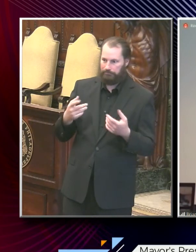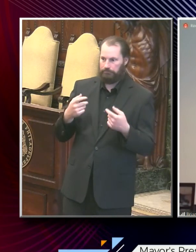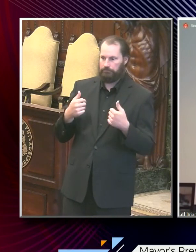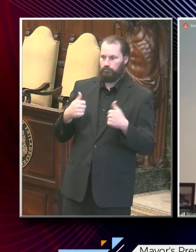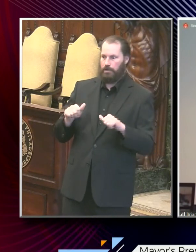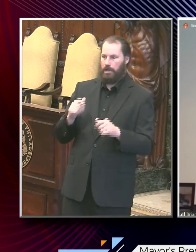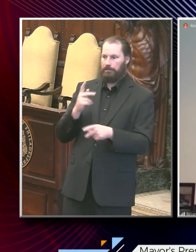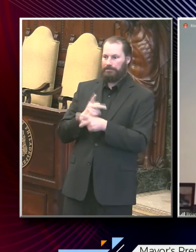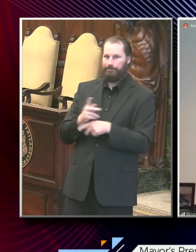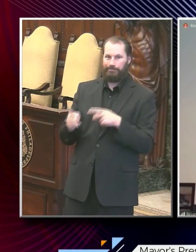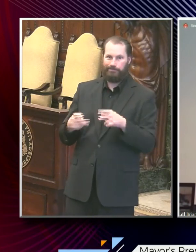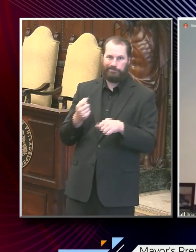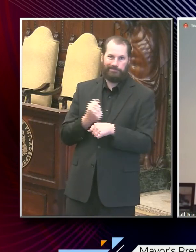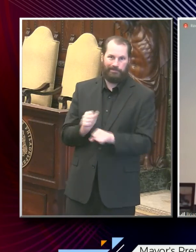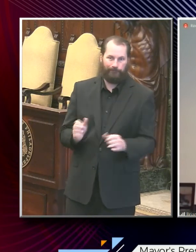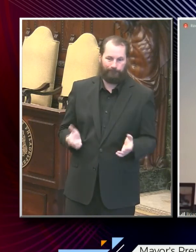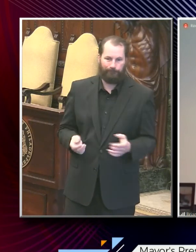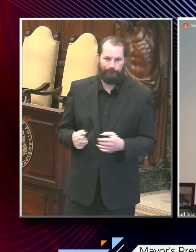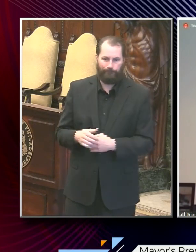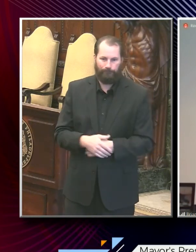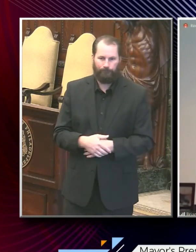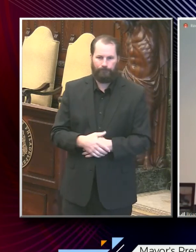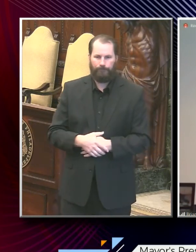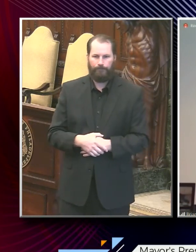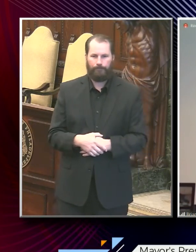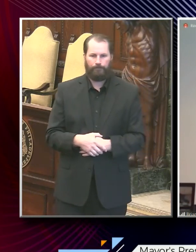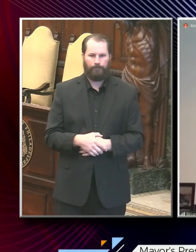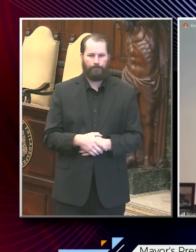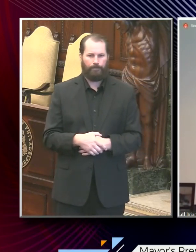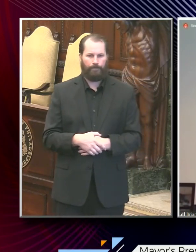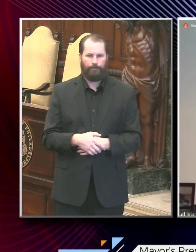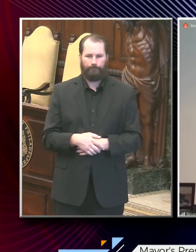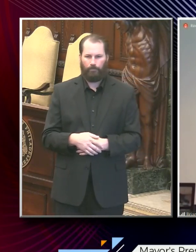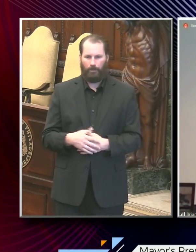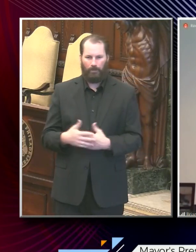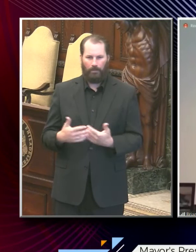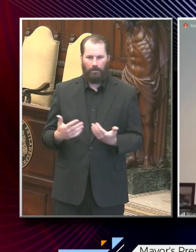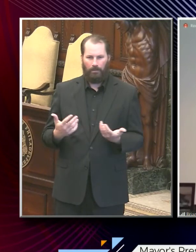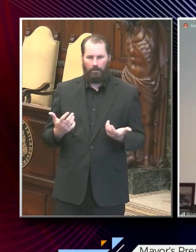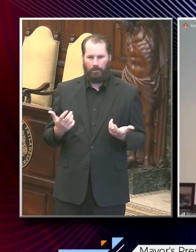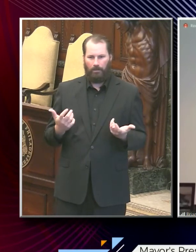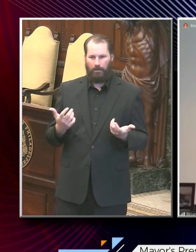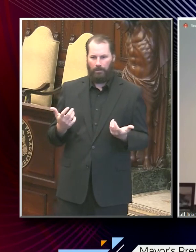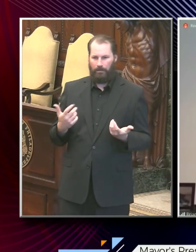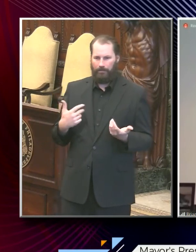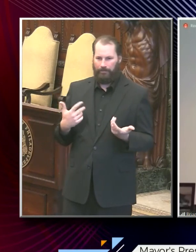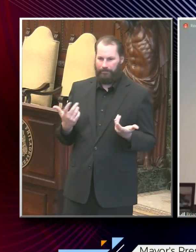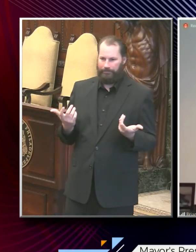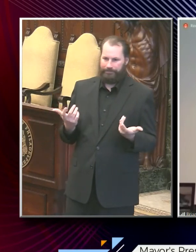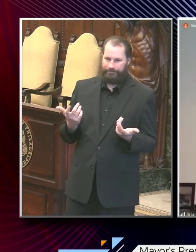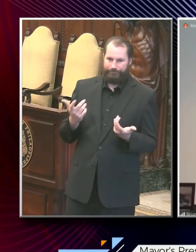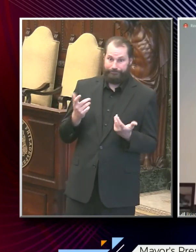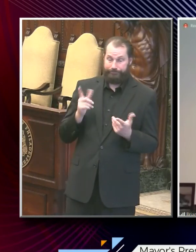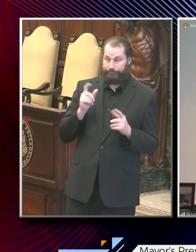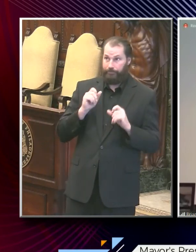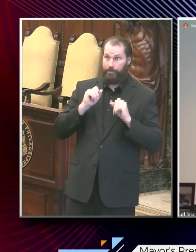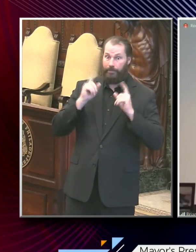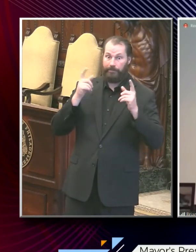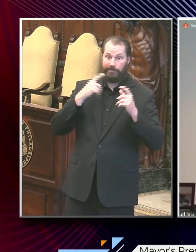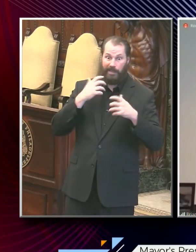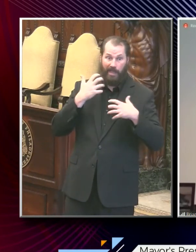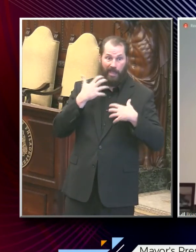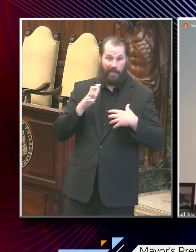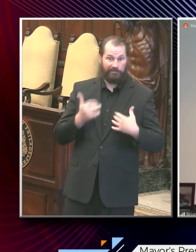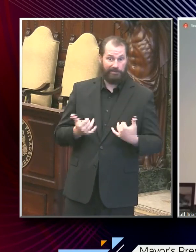this is not, we didn't just wake up yesterday and realize it was going to get hot. So we have folks working on this issue, and we hope to have an announcement